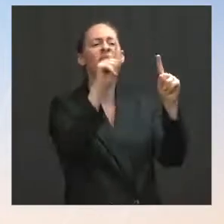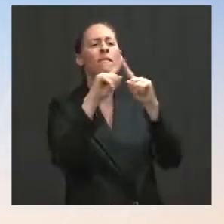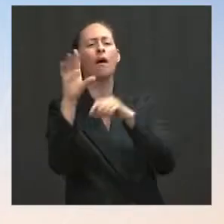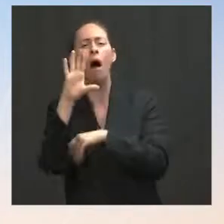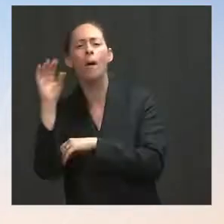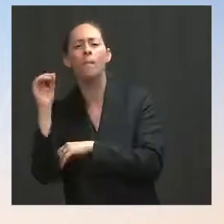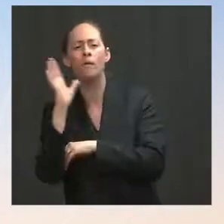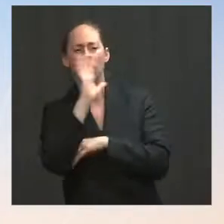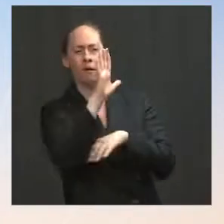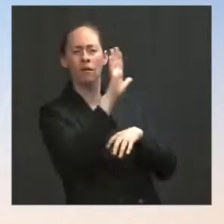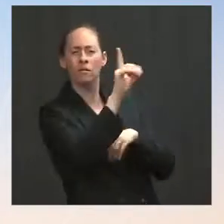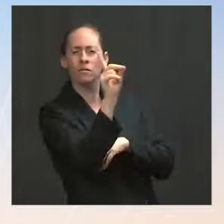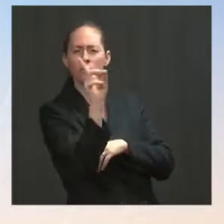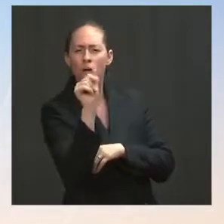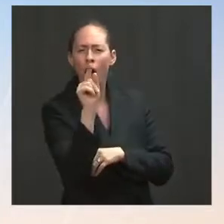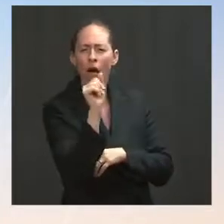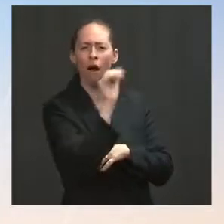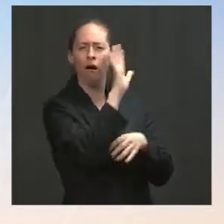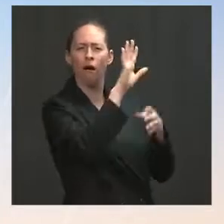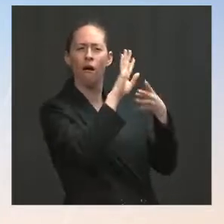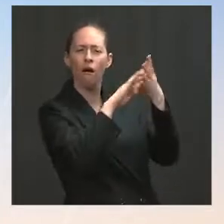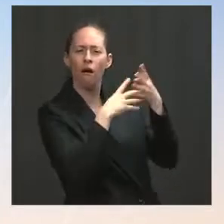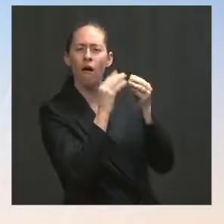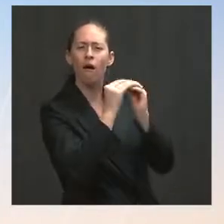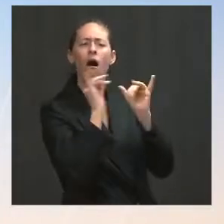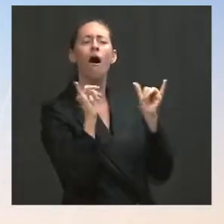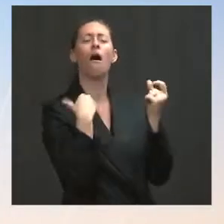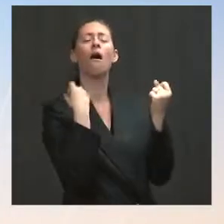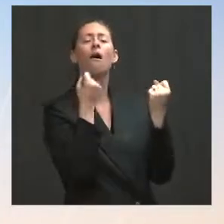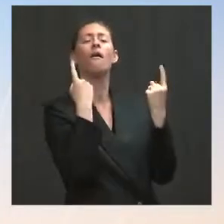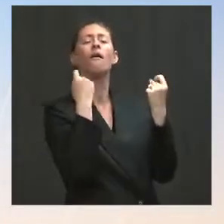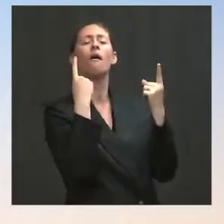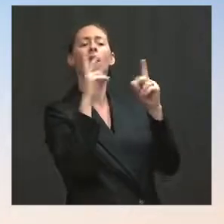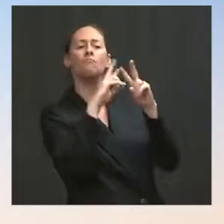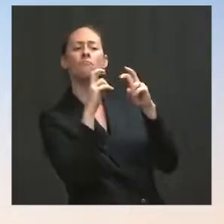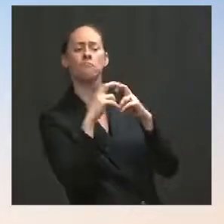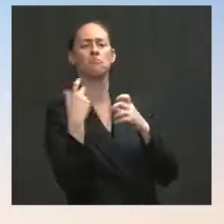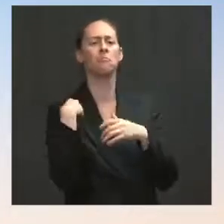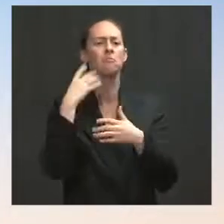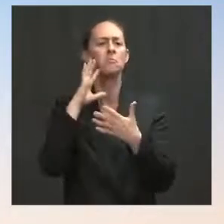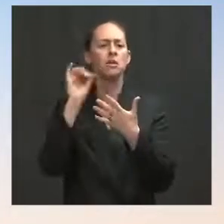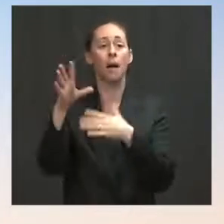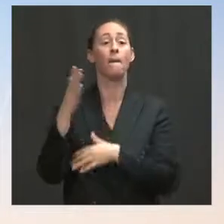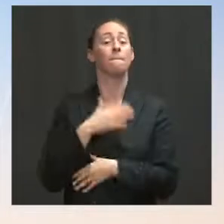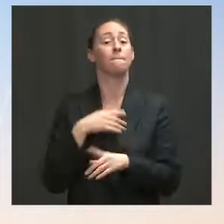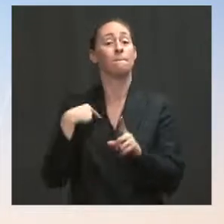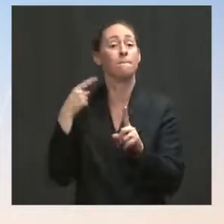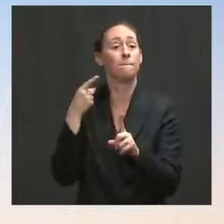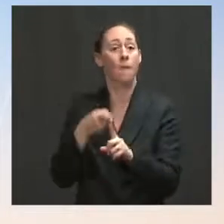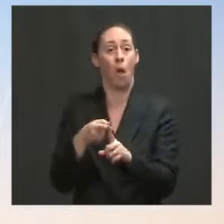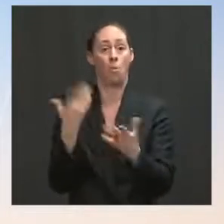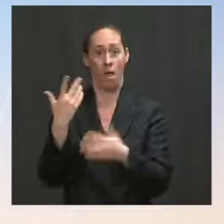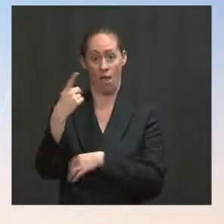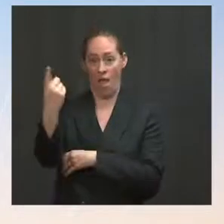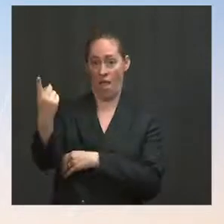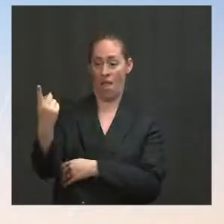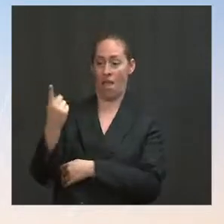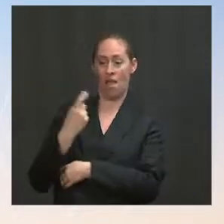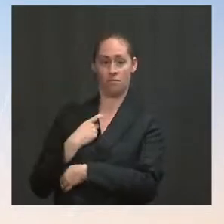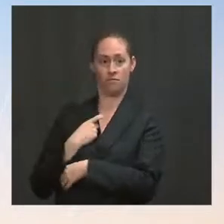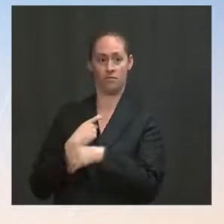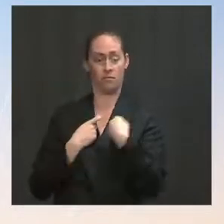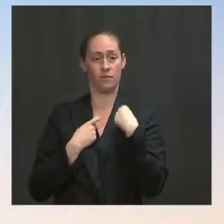be a part of an assessment of recommendations moving forward. The point I was making in response to Jeff's question was that it's not based on solely